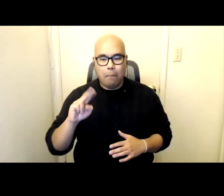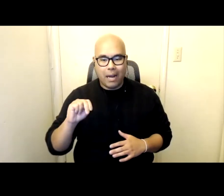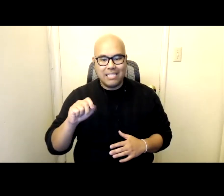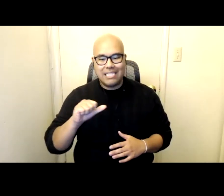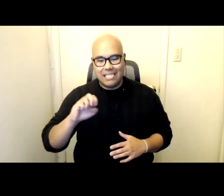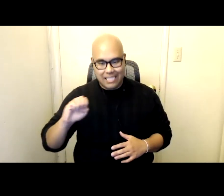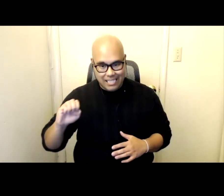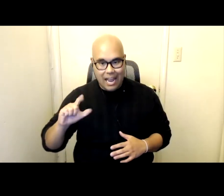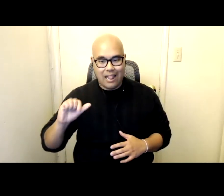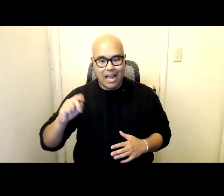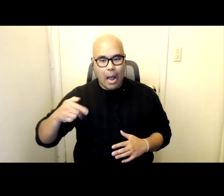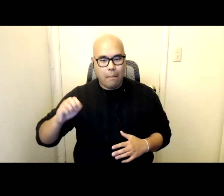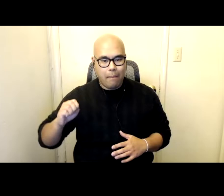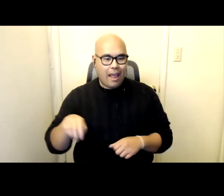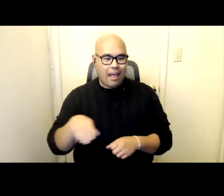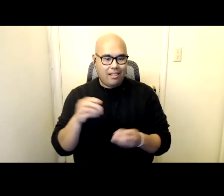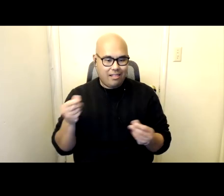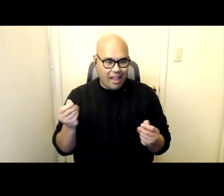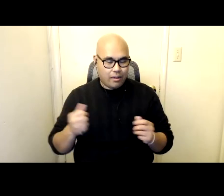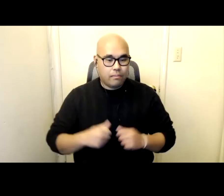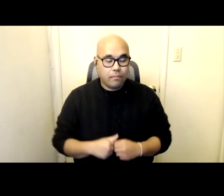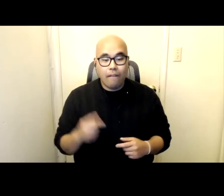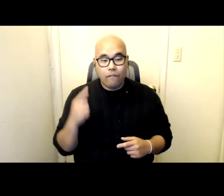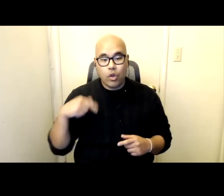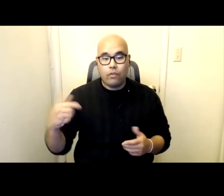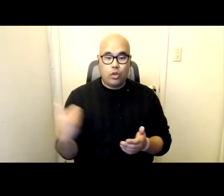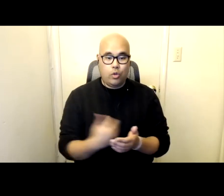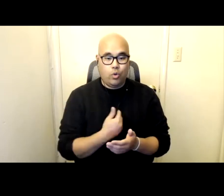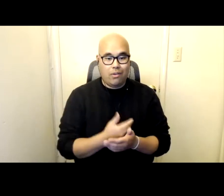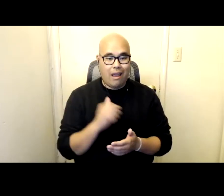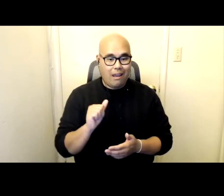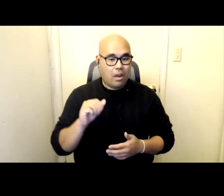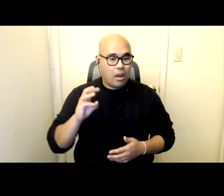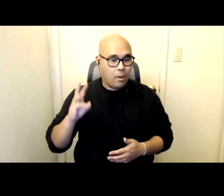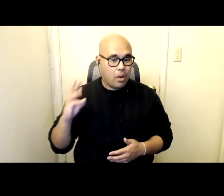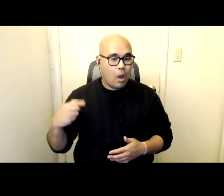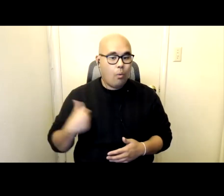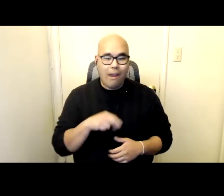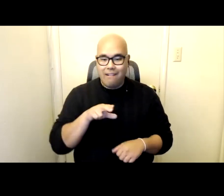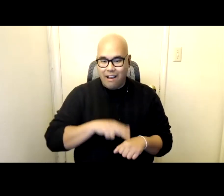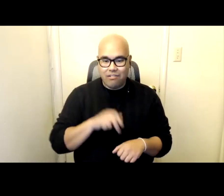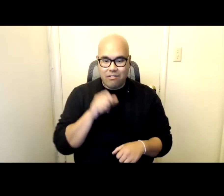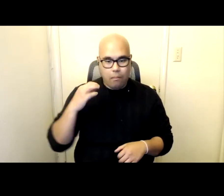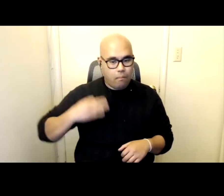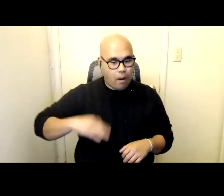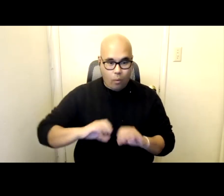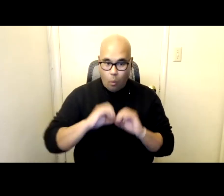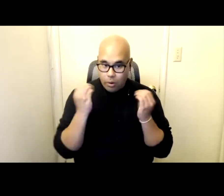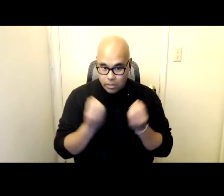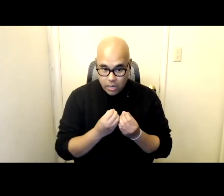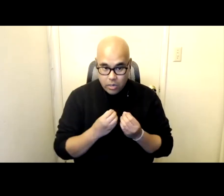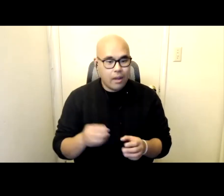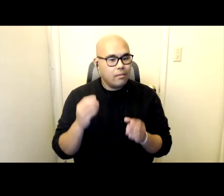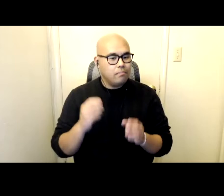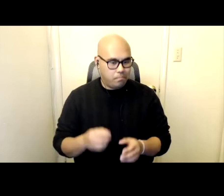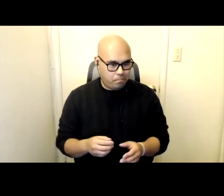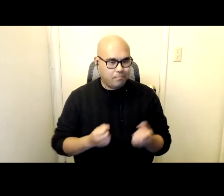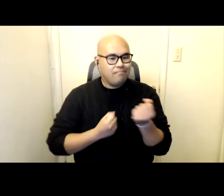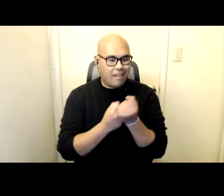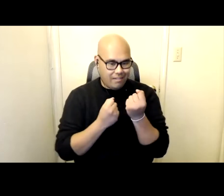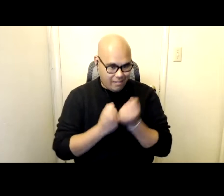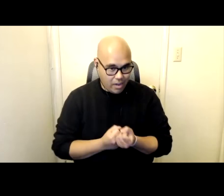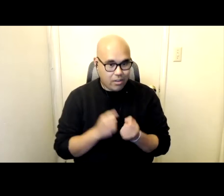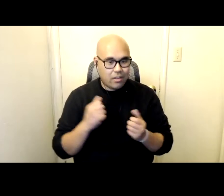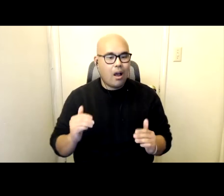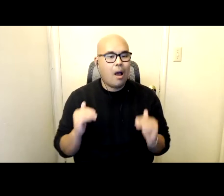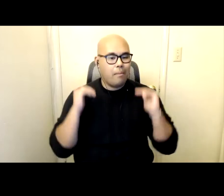land. For those of you who are new to the AAWW, we are a national nonprofit organization dedicated to uplifting